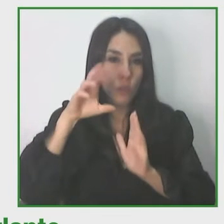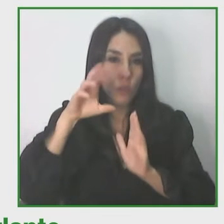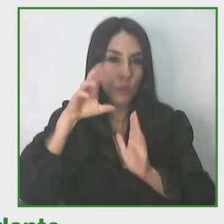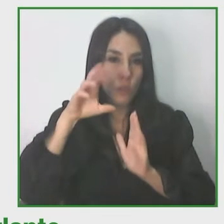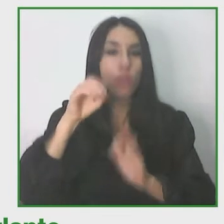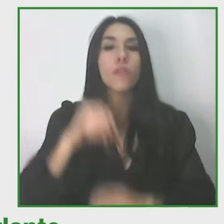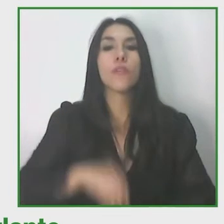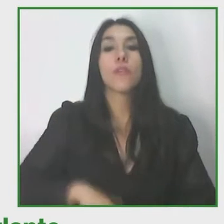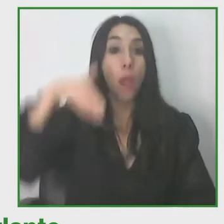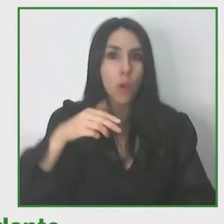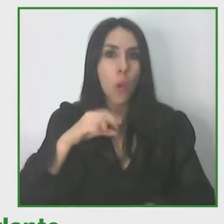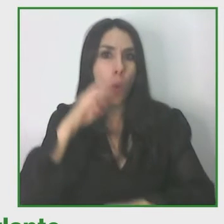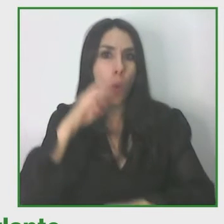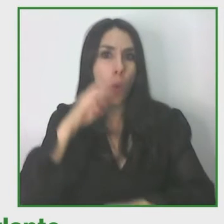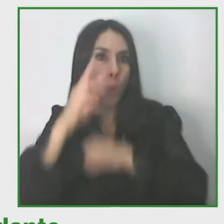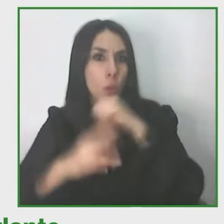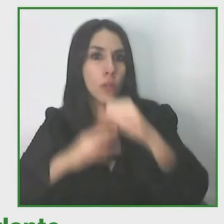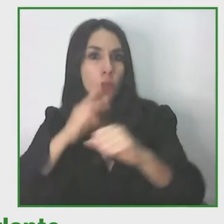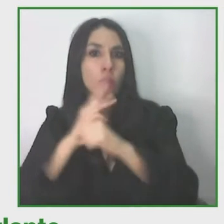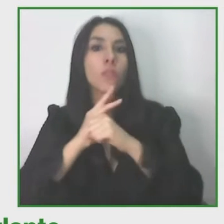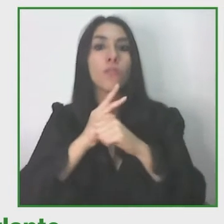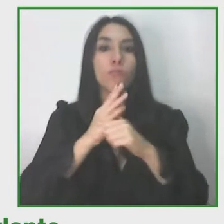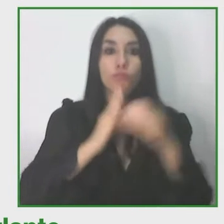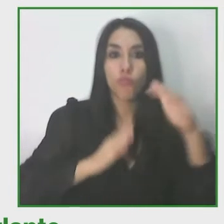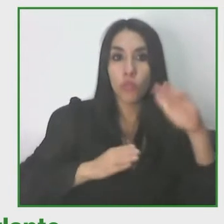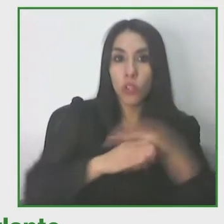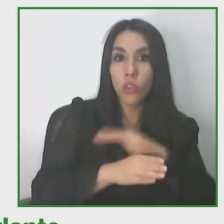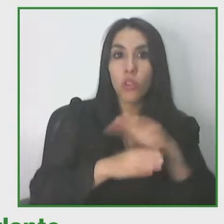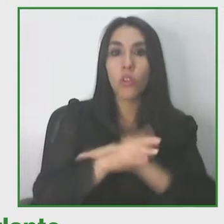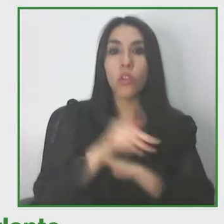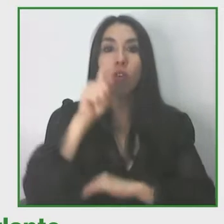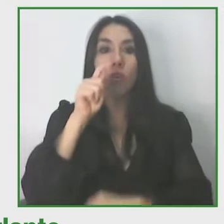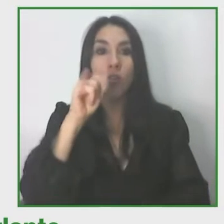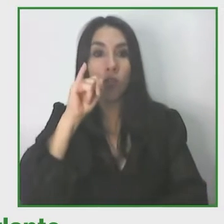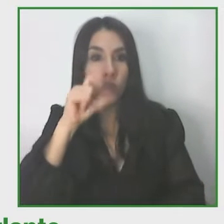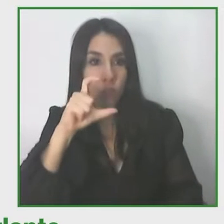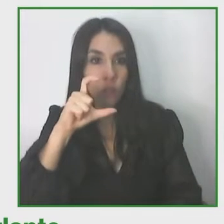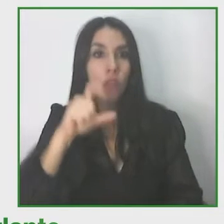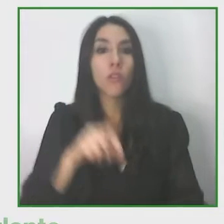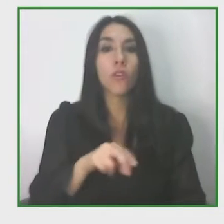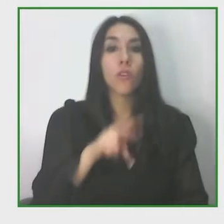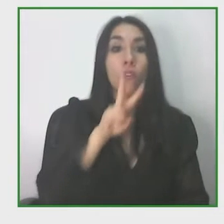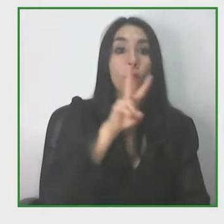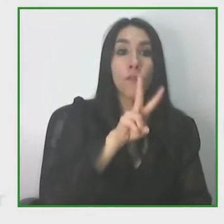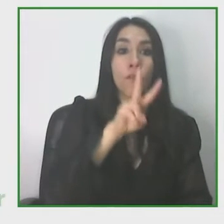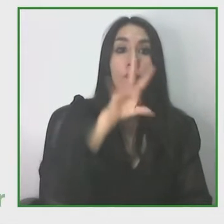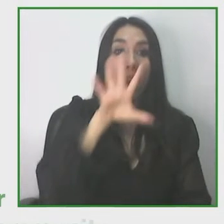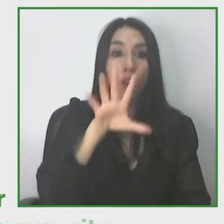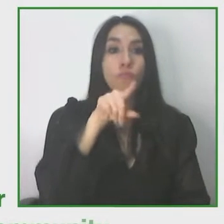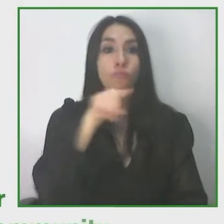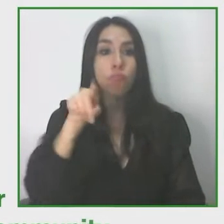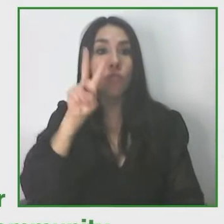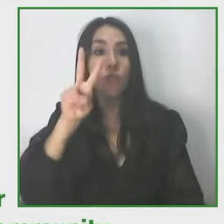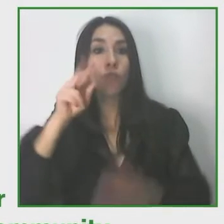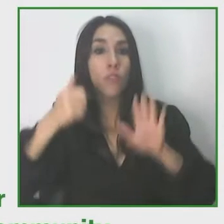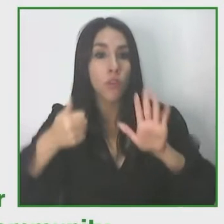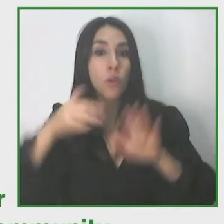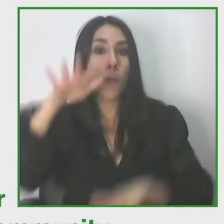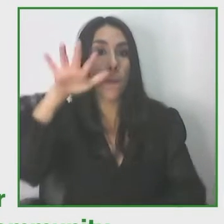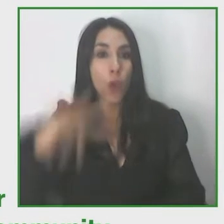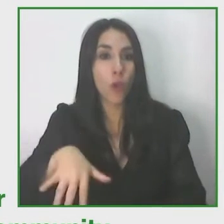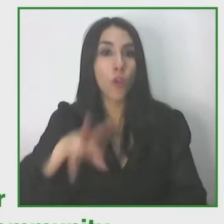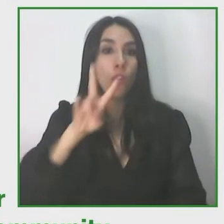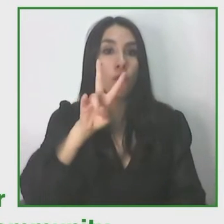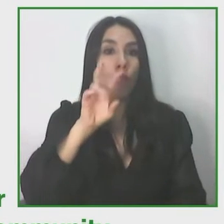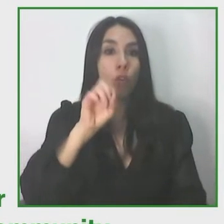we all give up our partiality Then